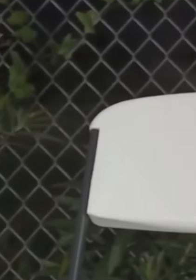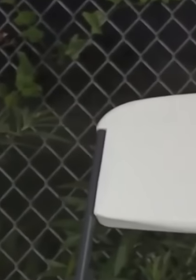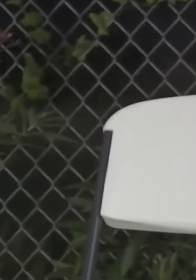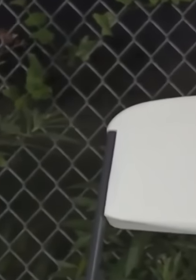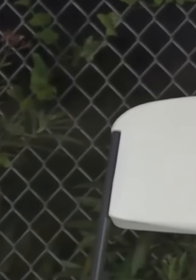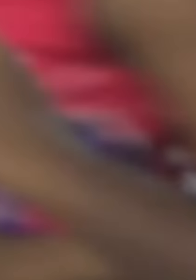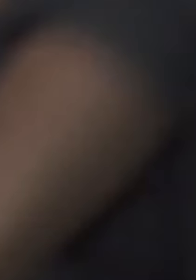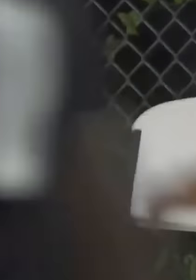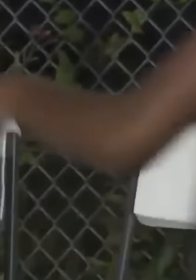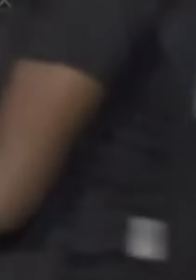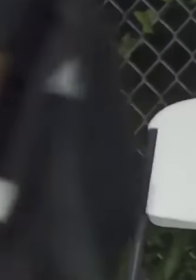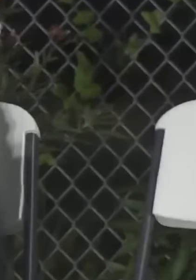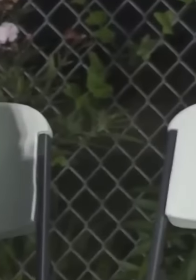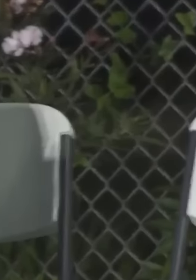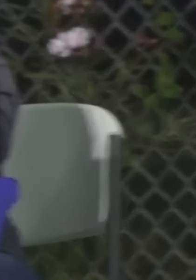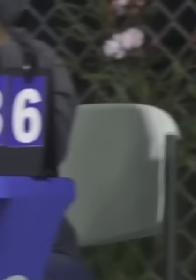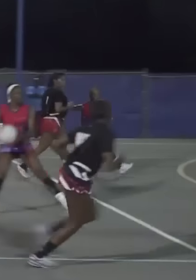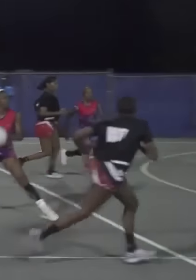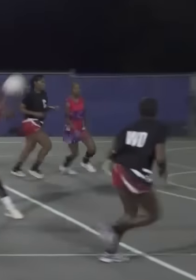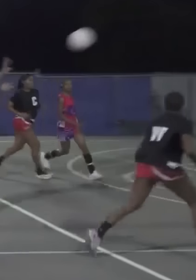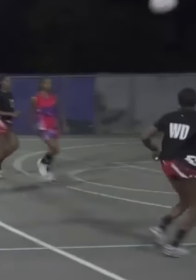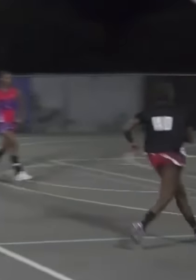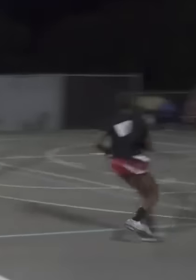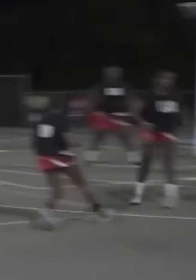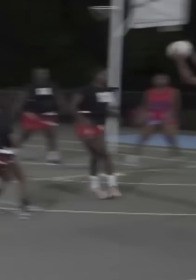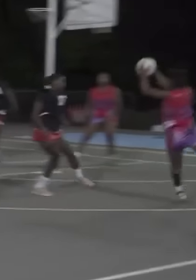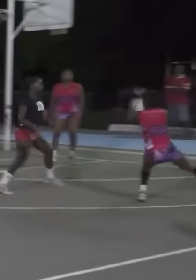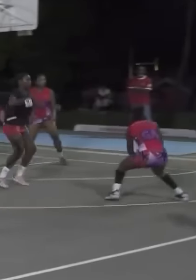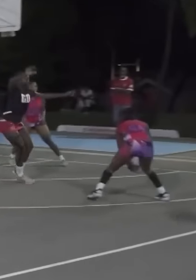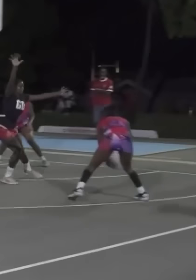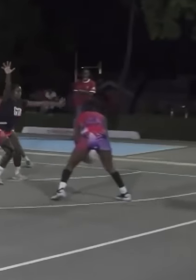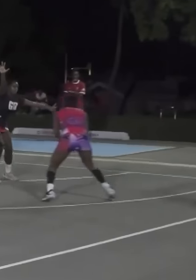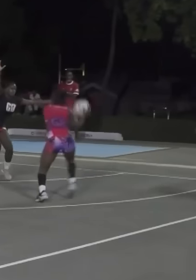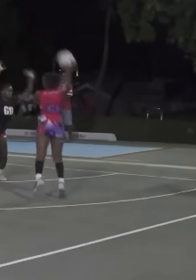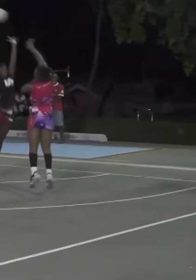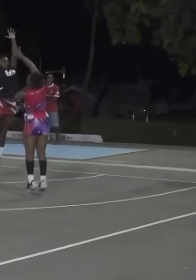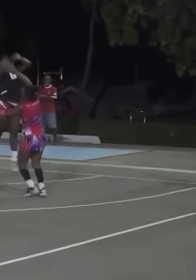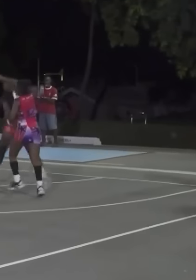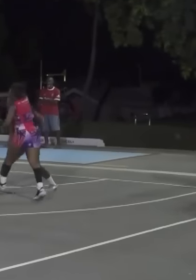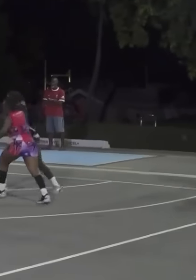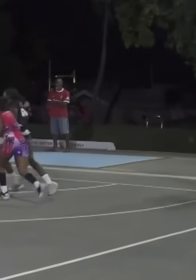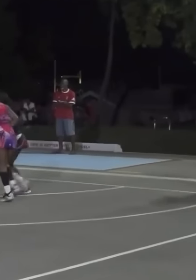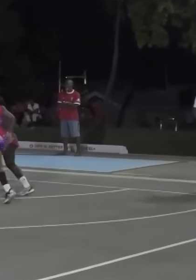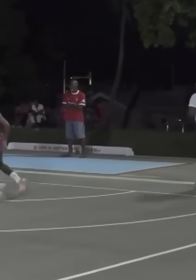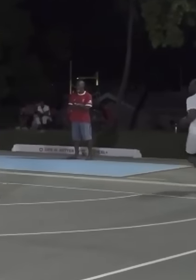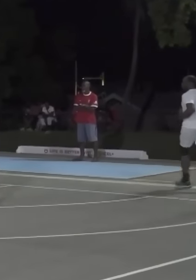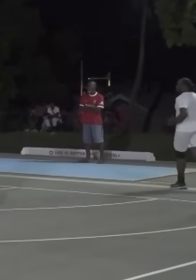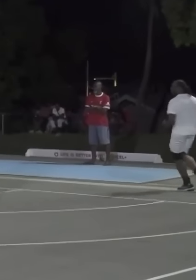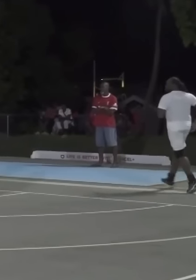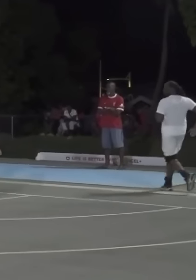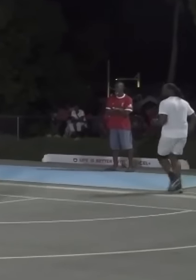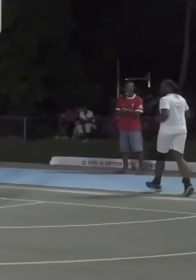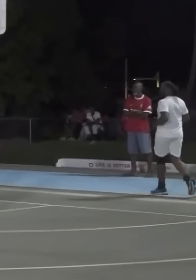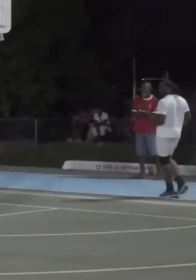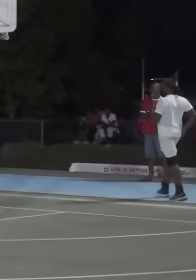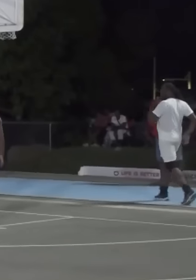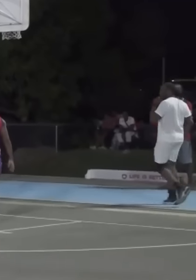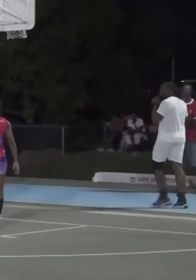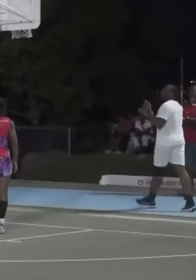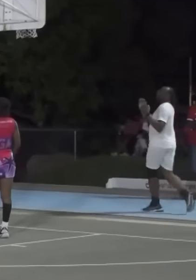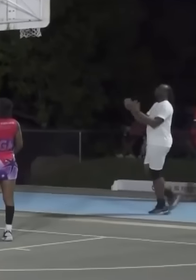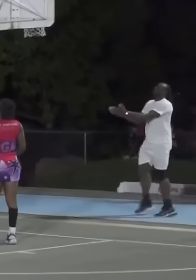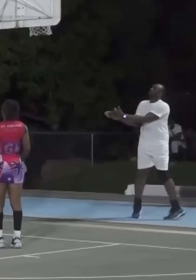up 36-21. On the back foot, St. Barnabas stepped up their game. The passes were a lot more direct and into the